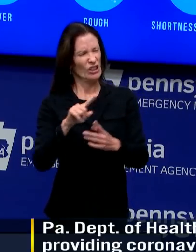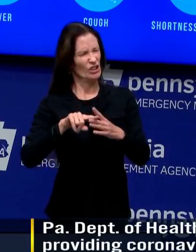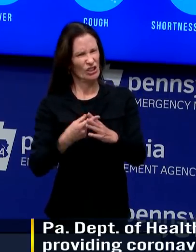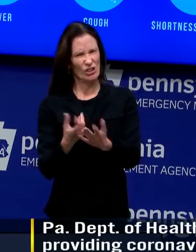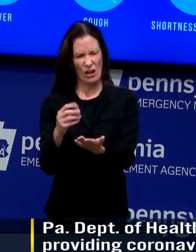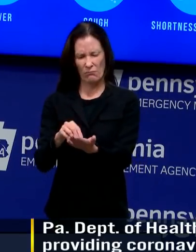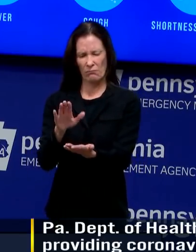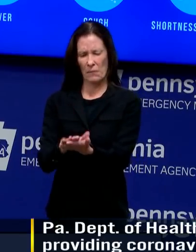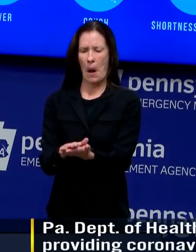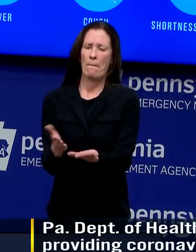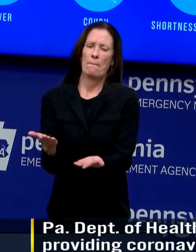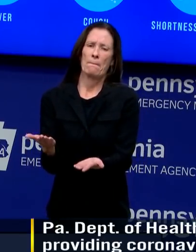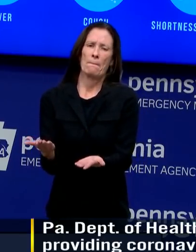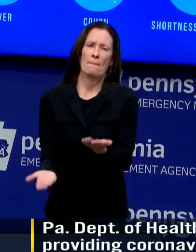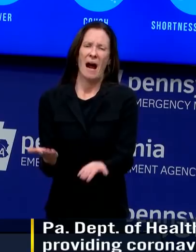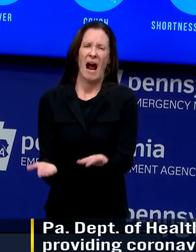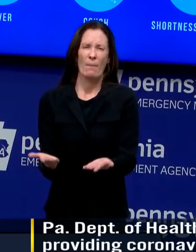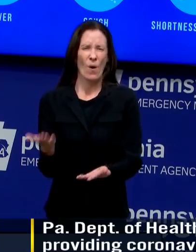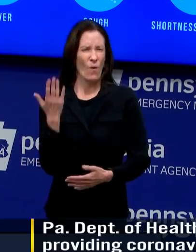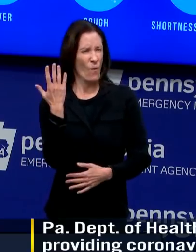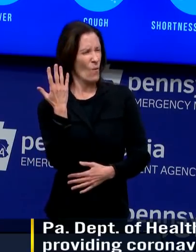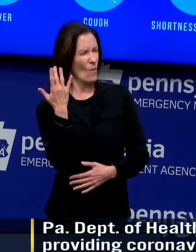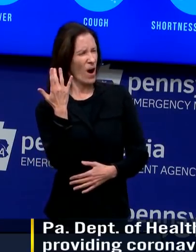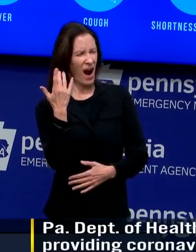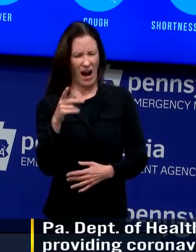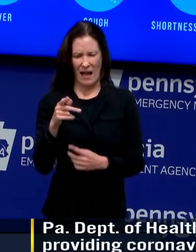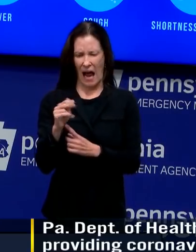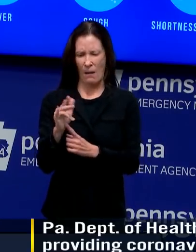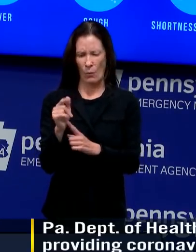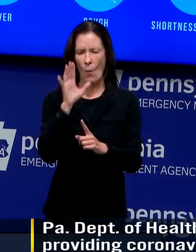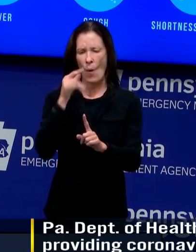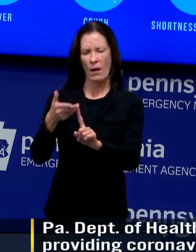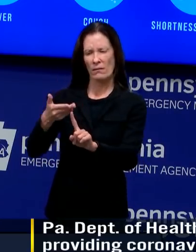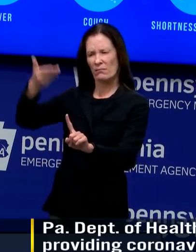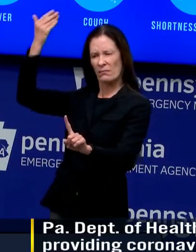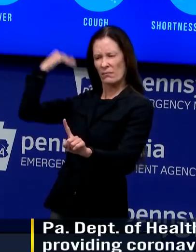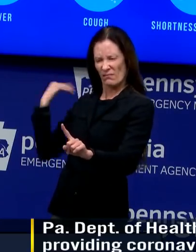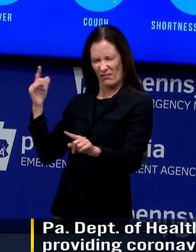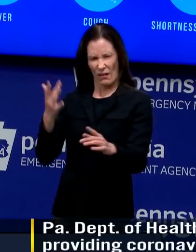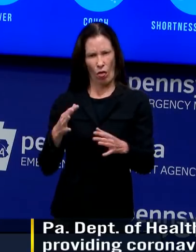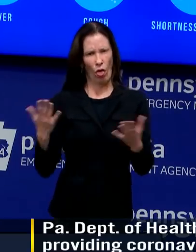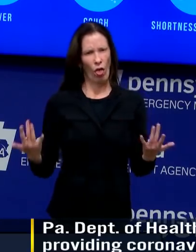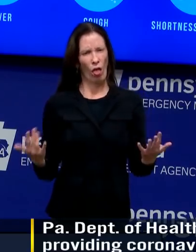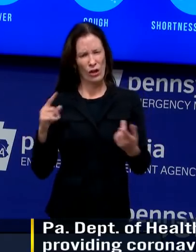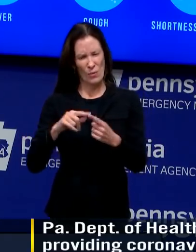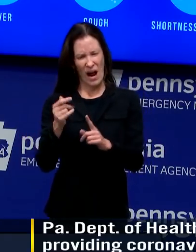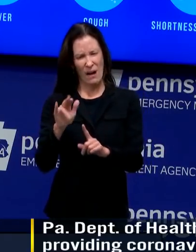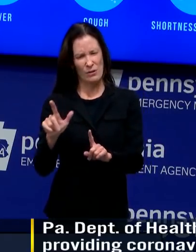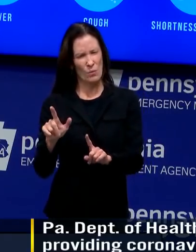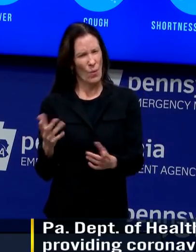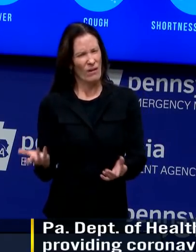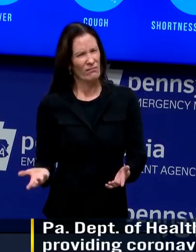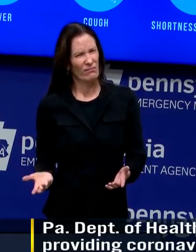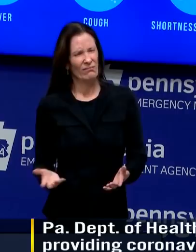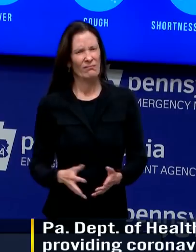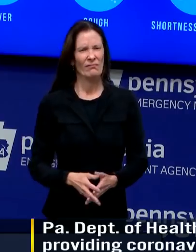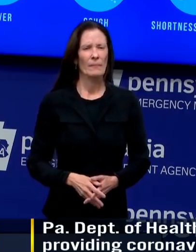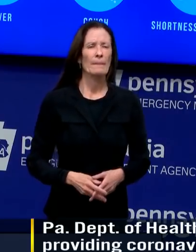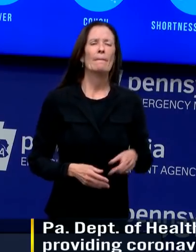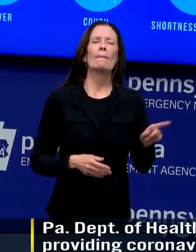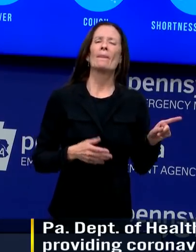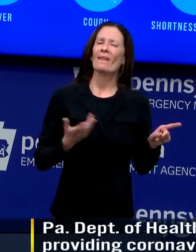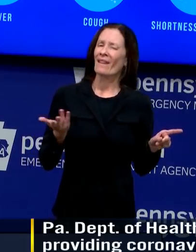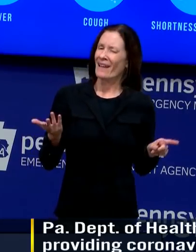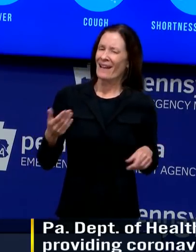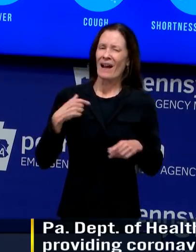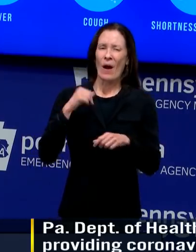also we've been reviewing charts, hospital charts, et cetera, to make that determination that an